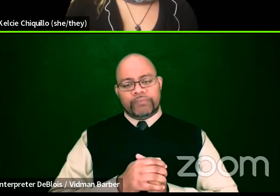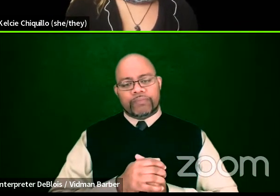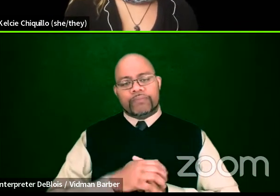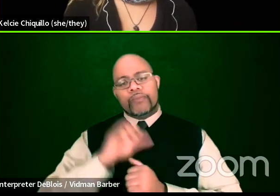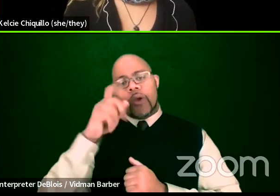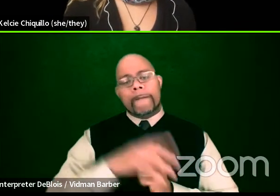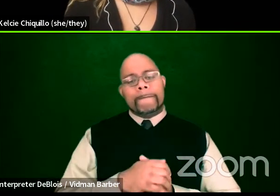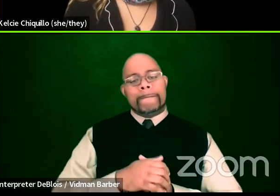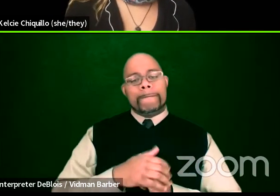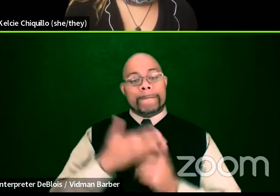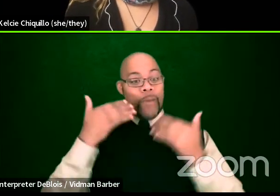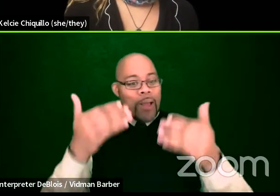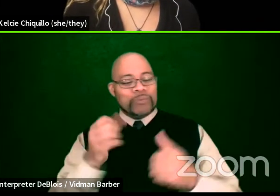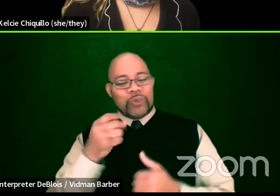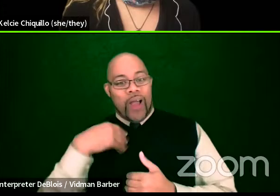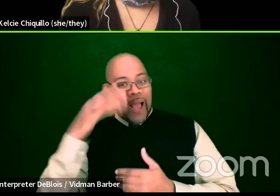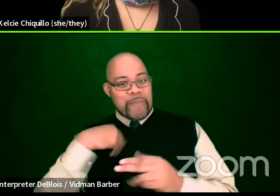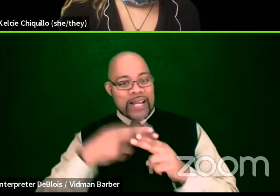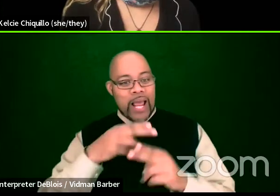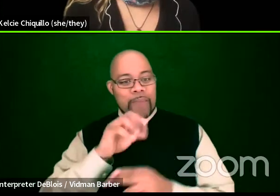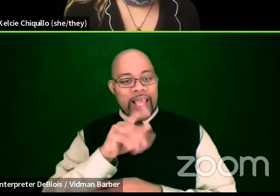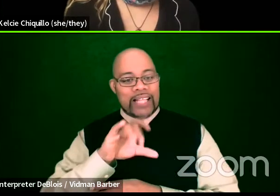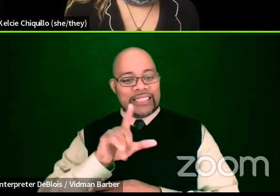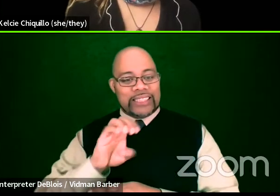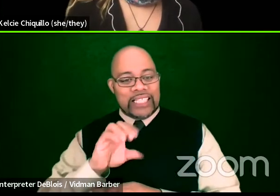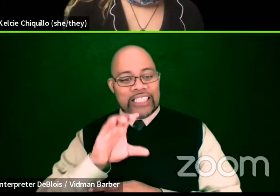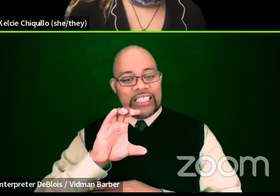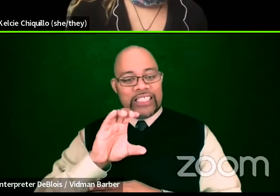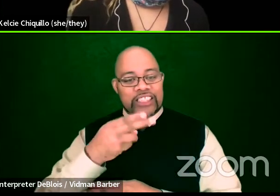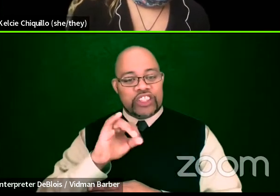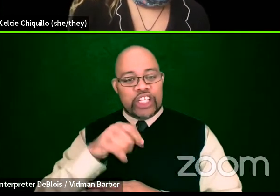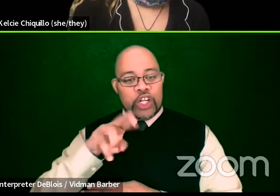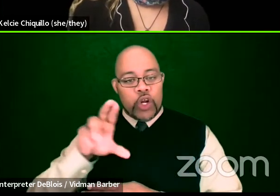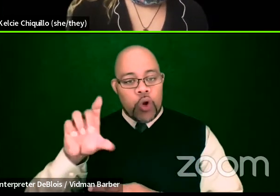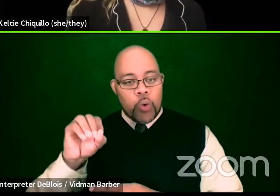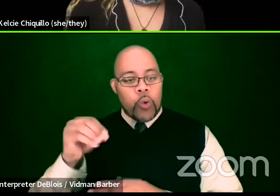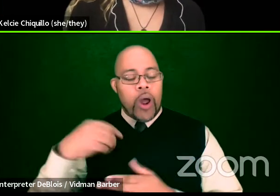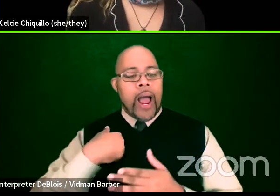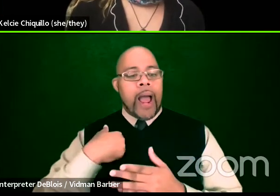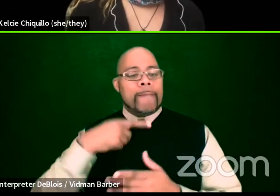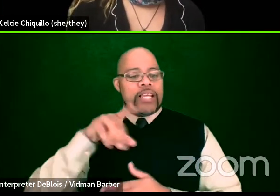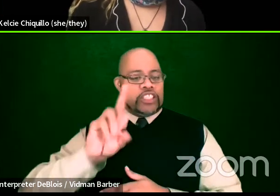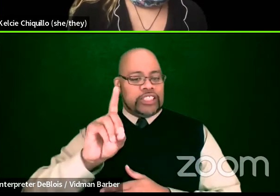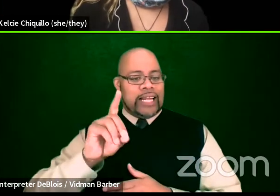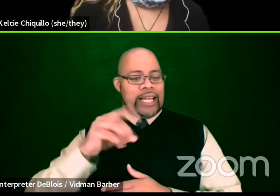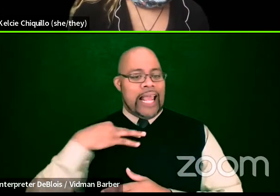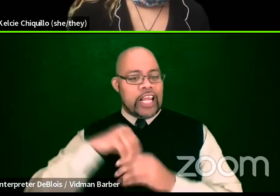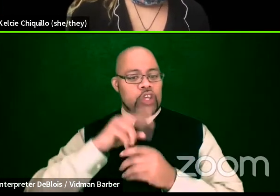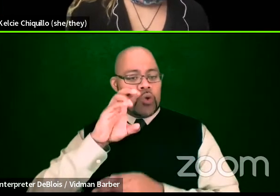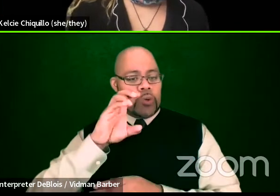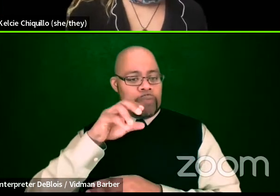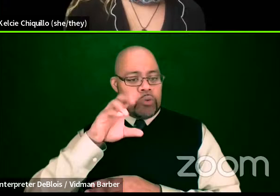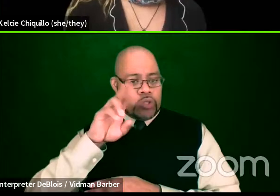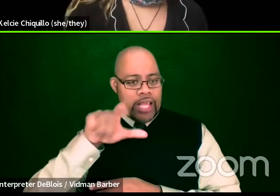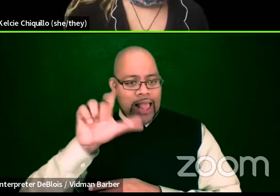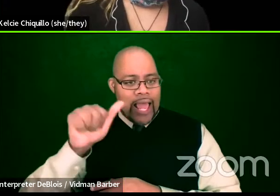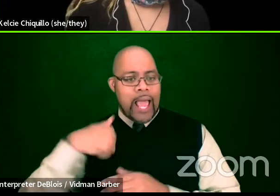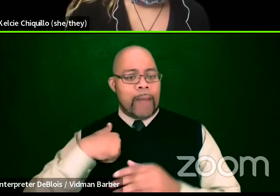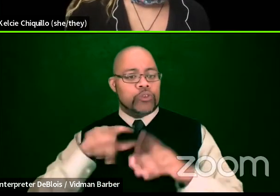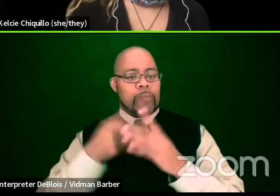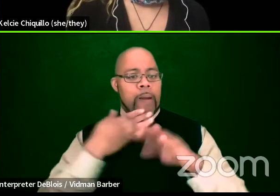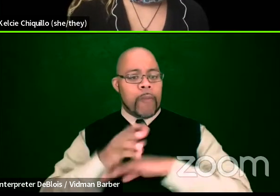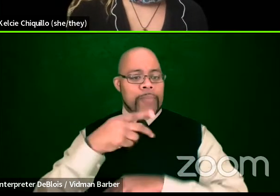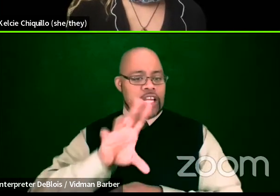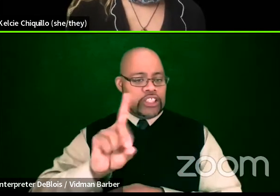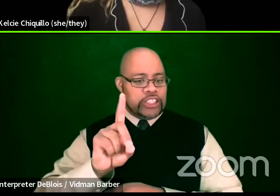Okay, here we go. So hi, my name is Kelsey Chiquillo. I'm a PhD candidate at UCLA. I'm going to be starting my postdoc